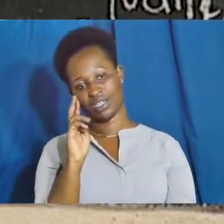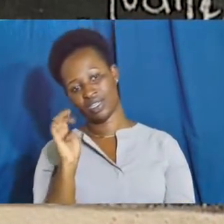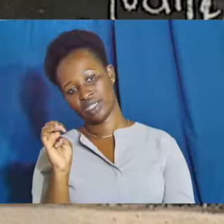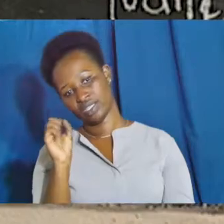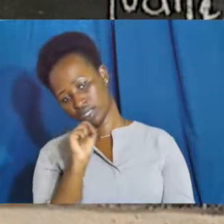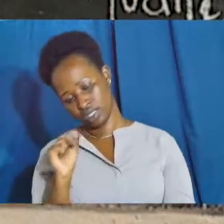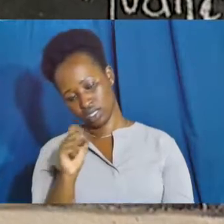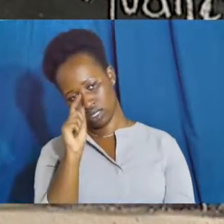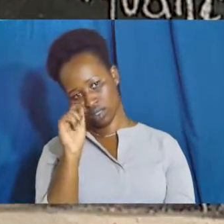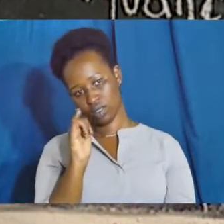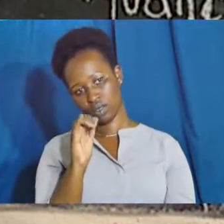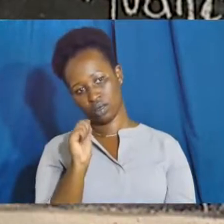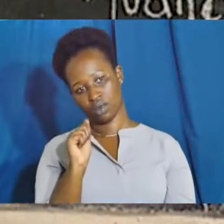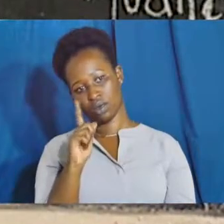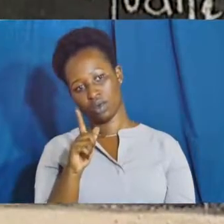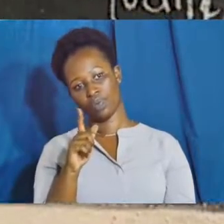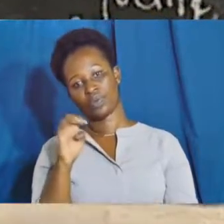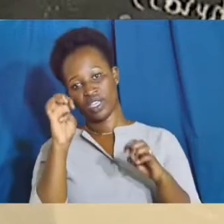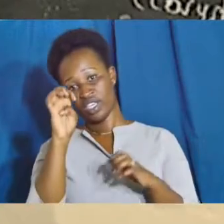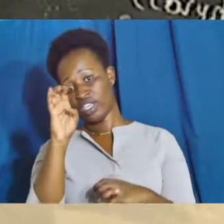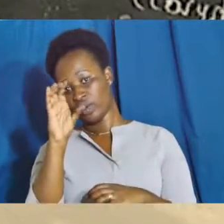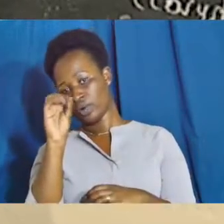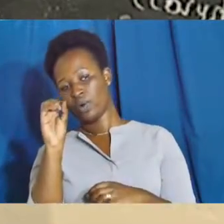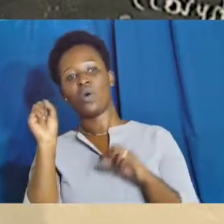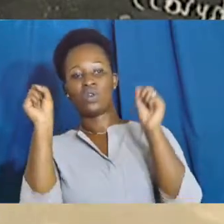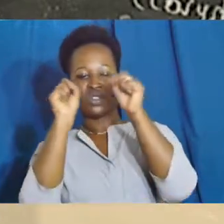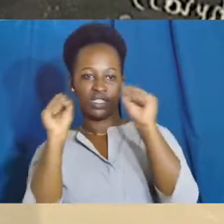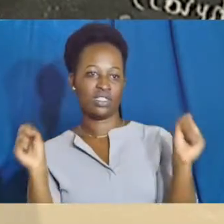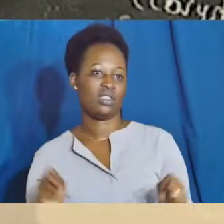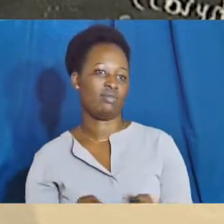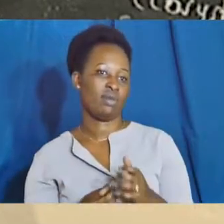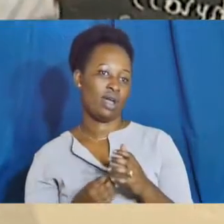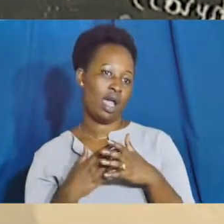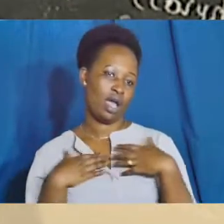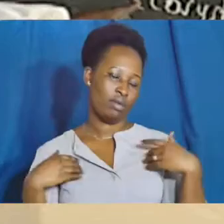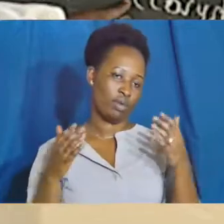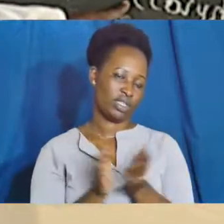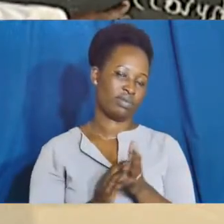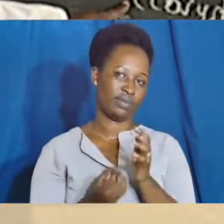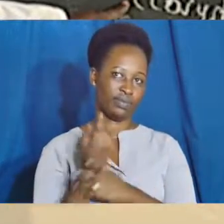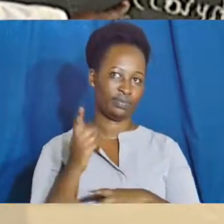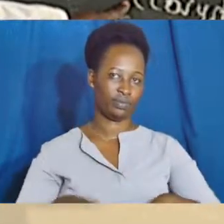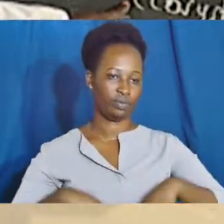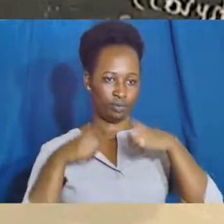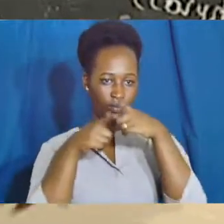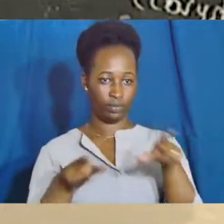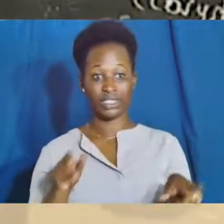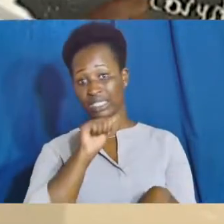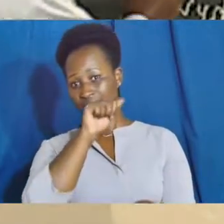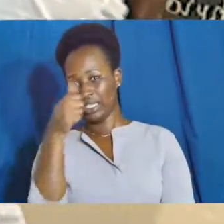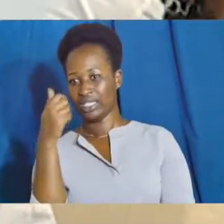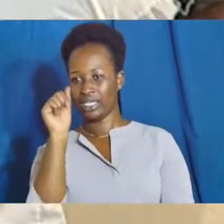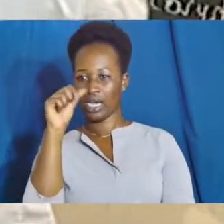where we find different animals and plants living on land. Aquatic ecosystem,